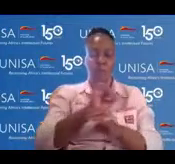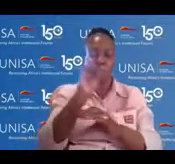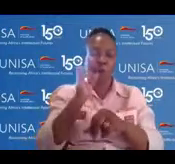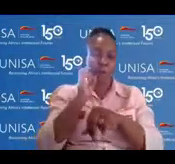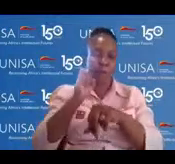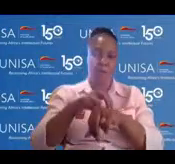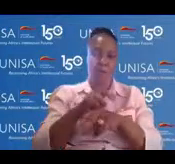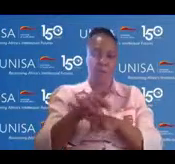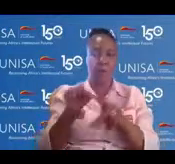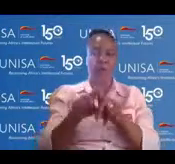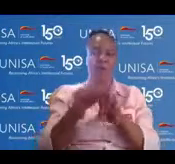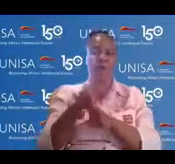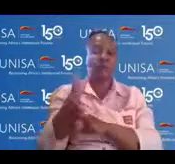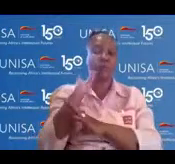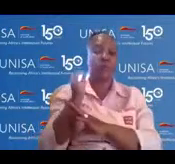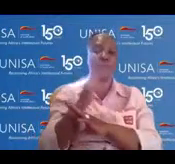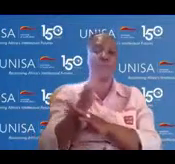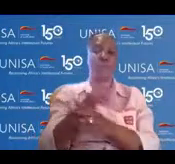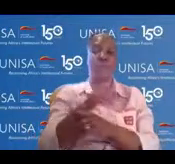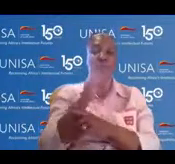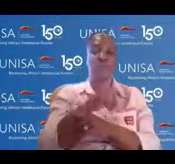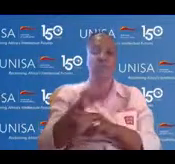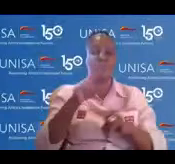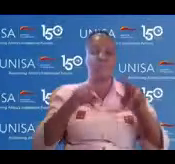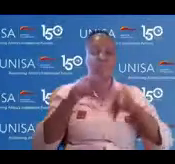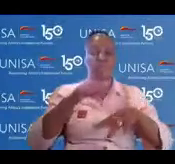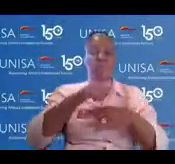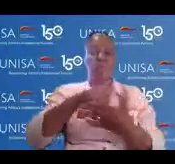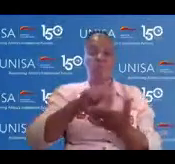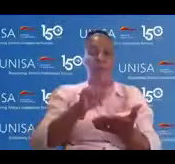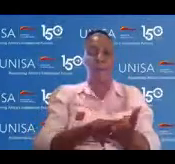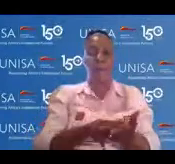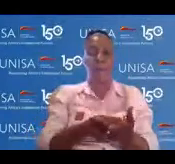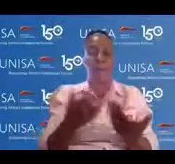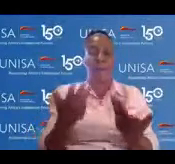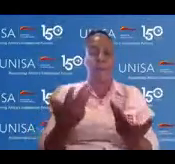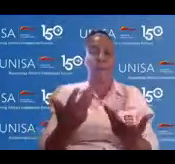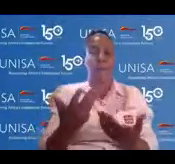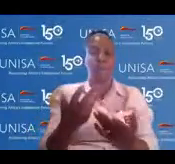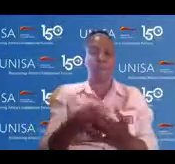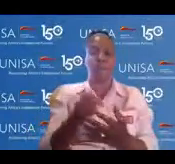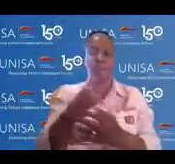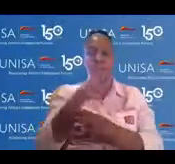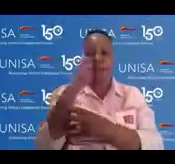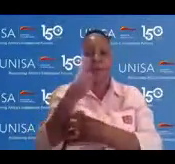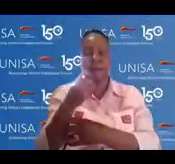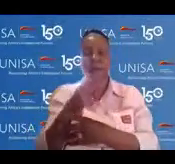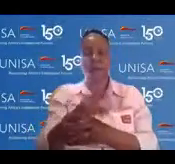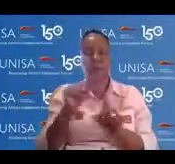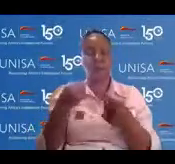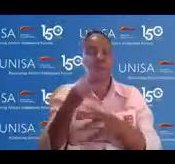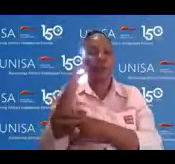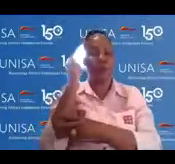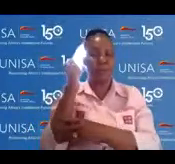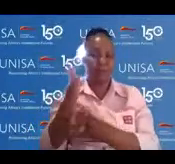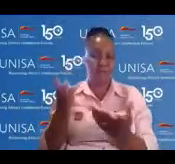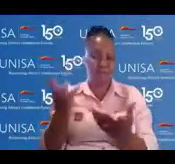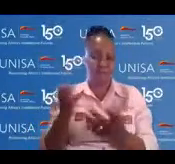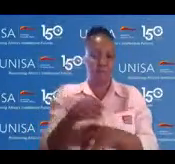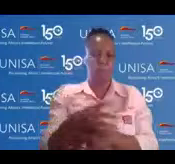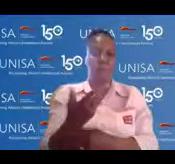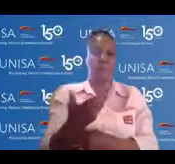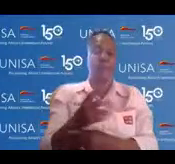may find that you are using Invigilator app, and then when the prompts beeps, then you can't hear them. Then when you